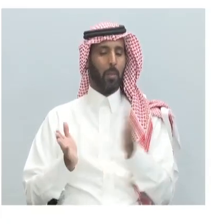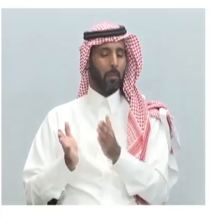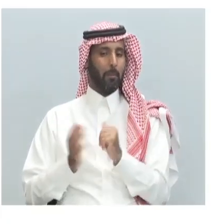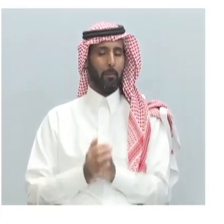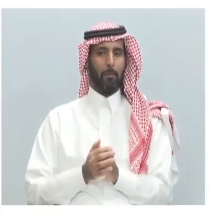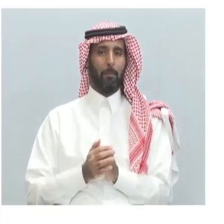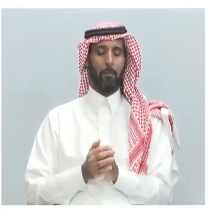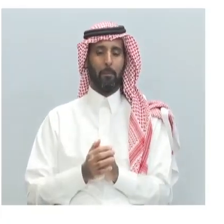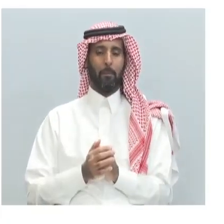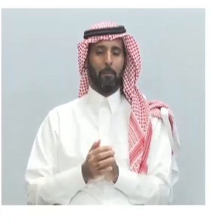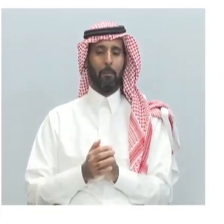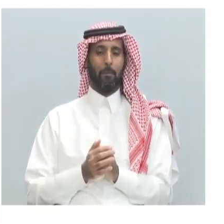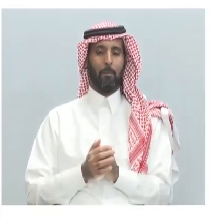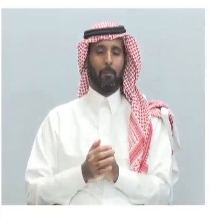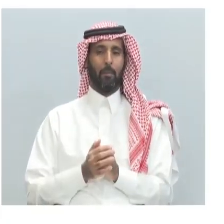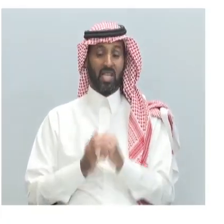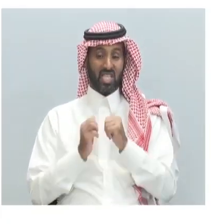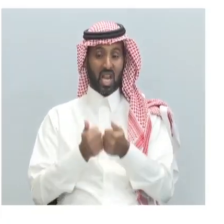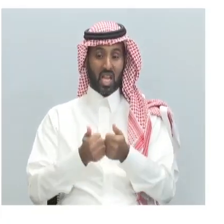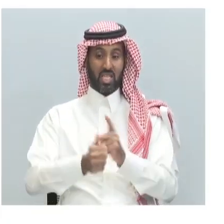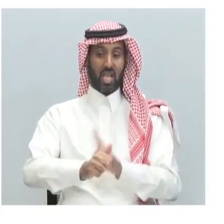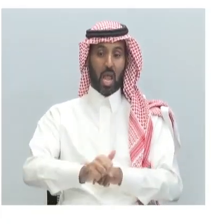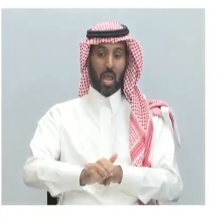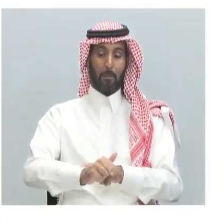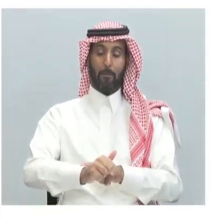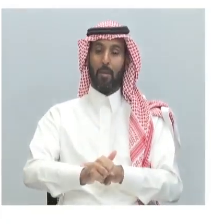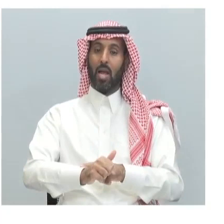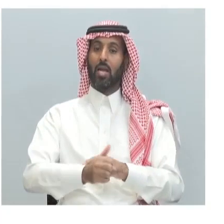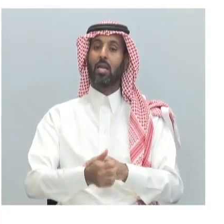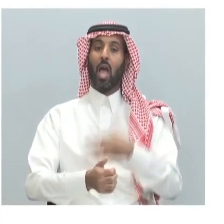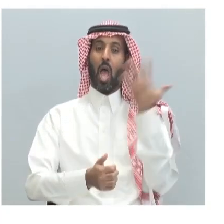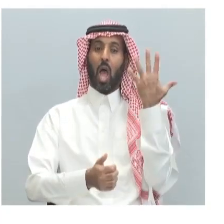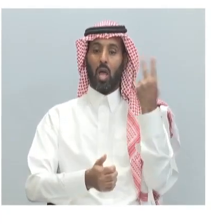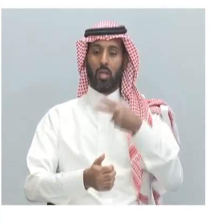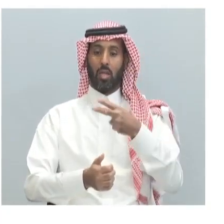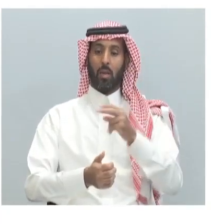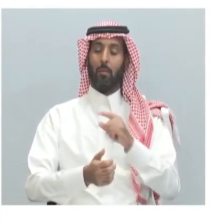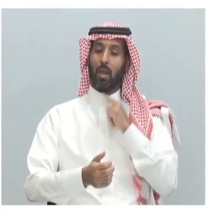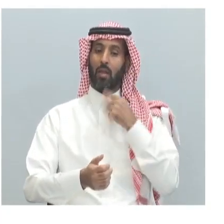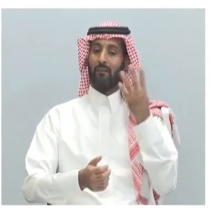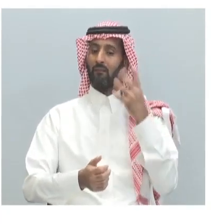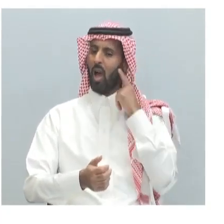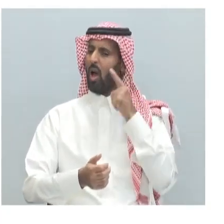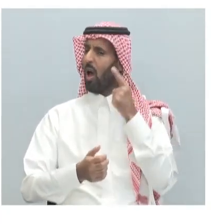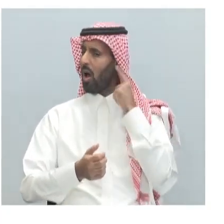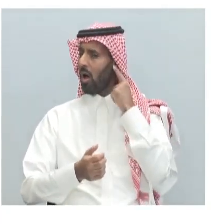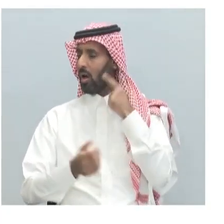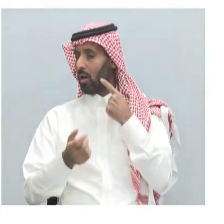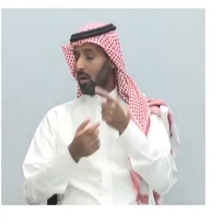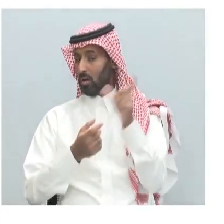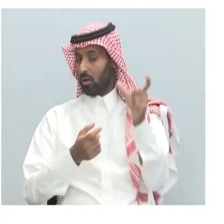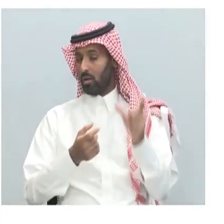Now, a challenge time on page 25, number four, listen and match the